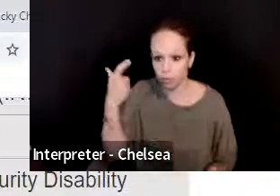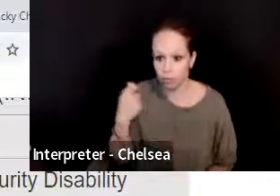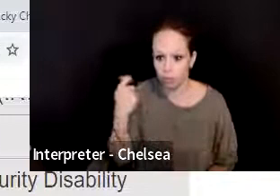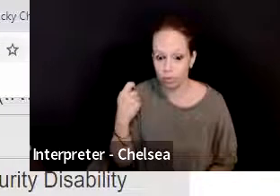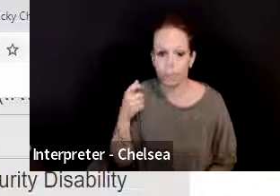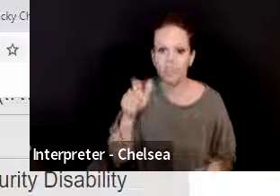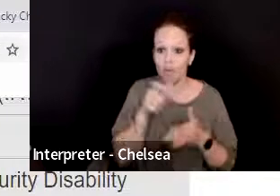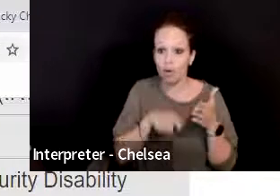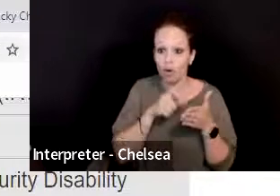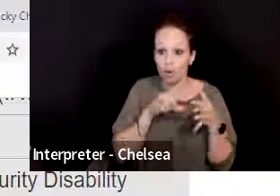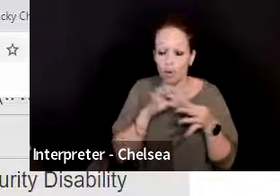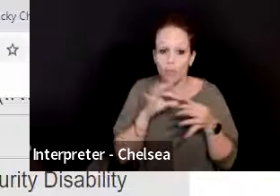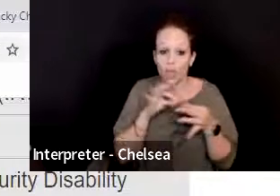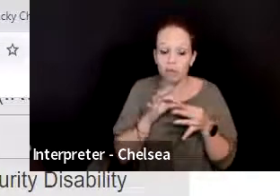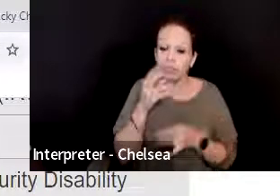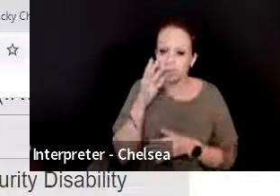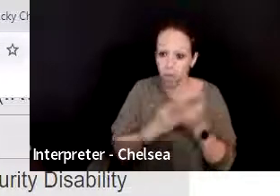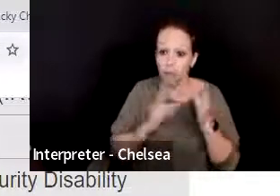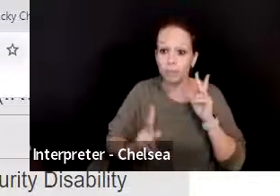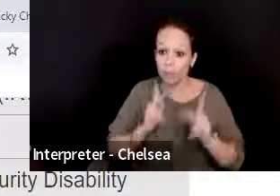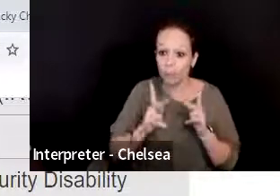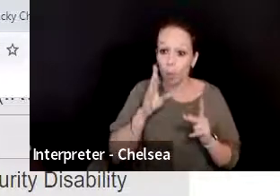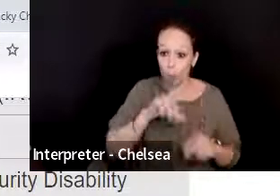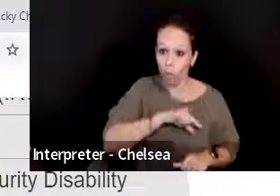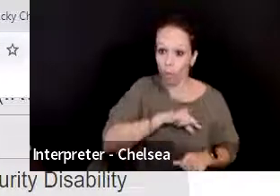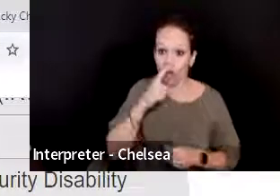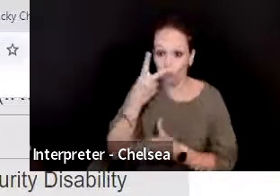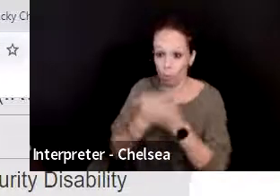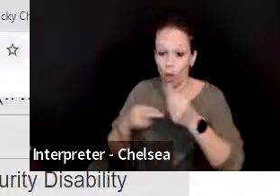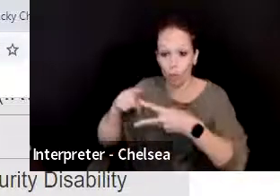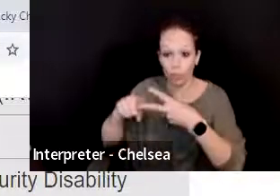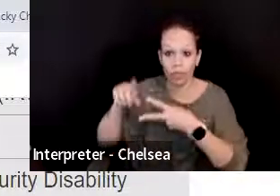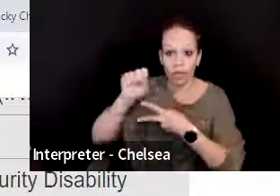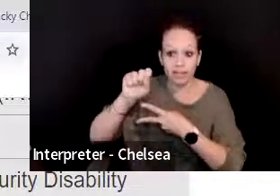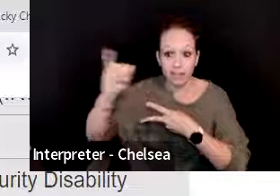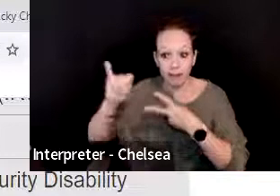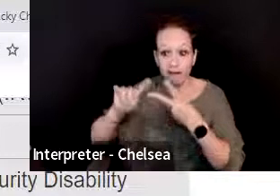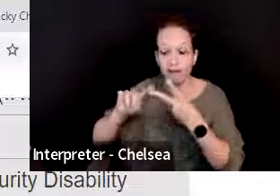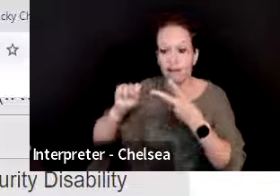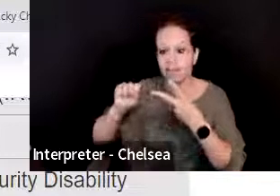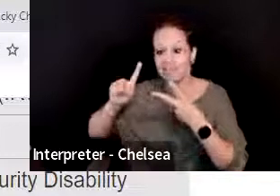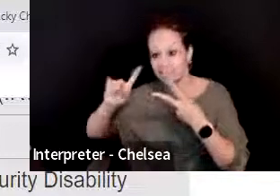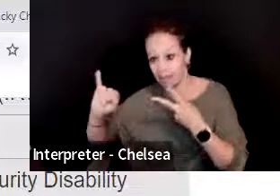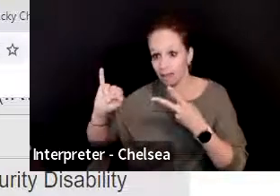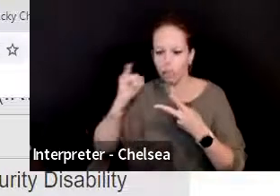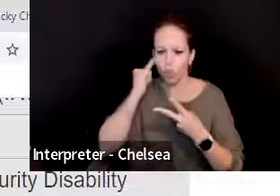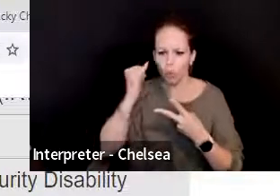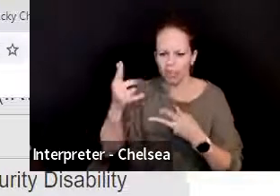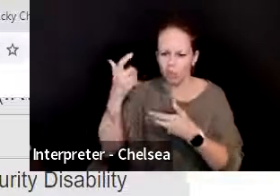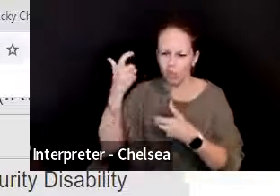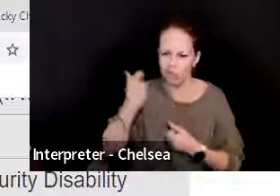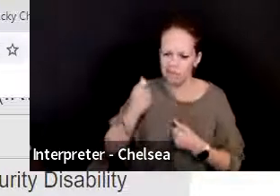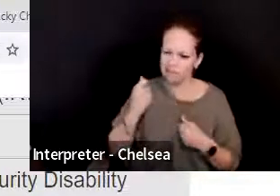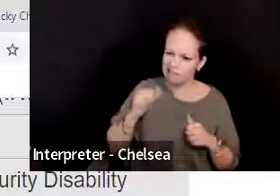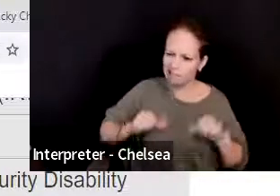people qualify for both programs at the same time. So if you get benefits from Social Security but aren't sure which ones you get, open